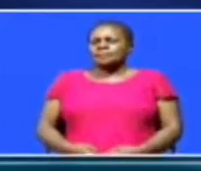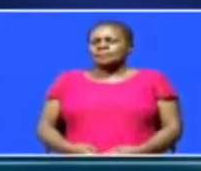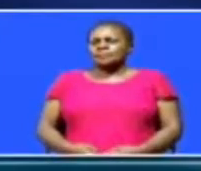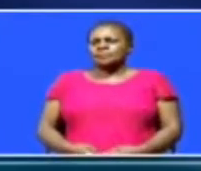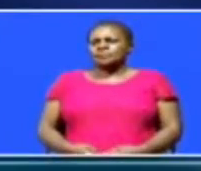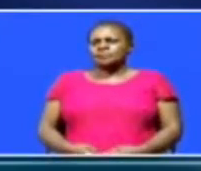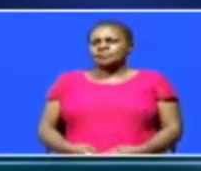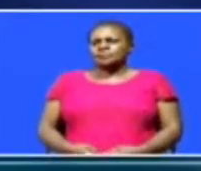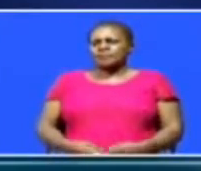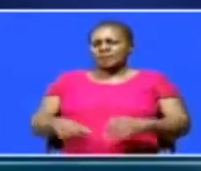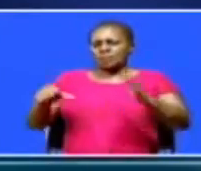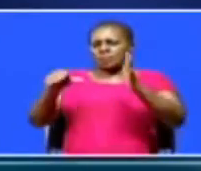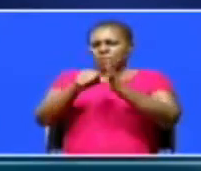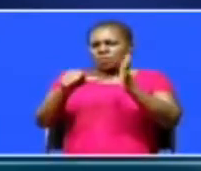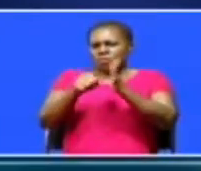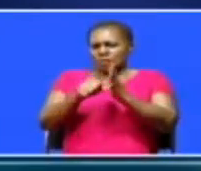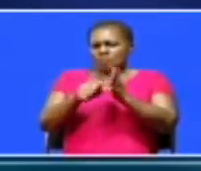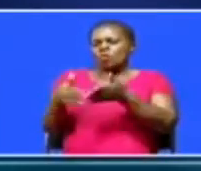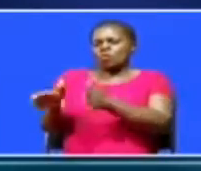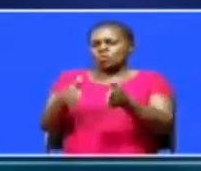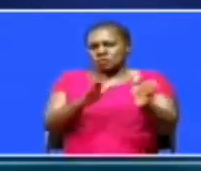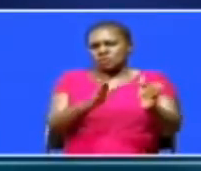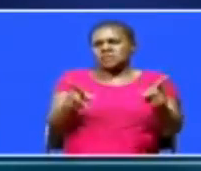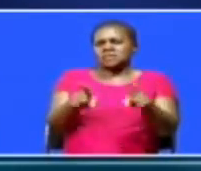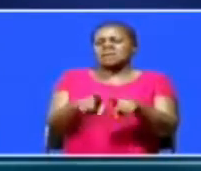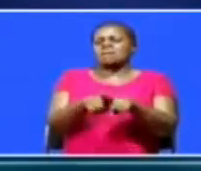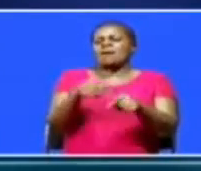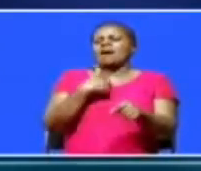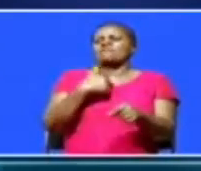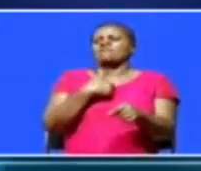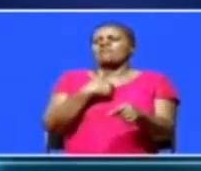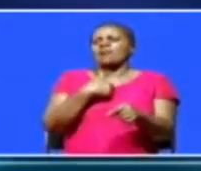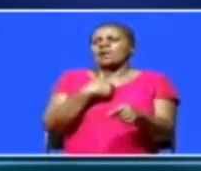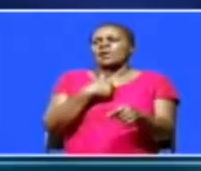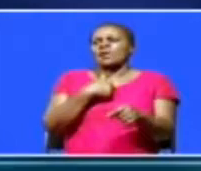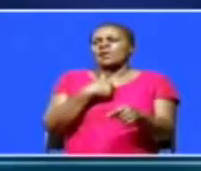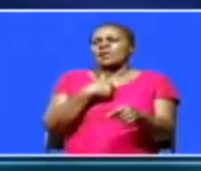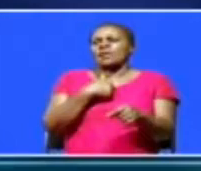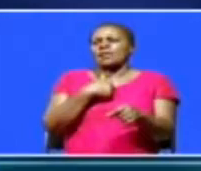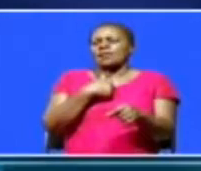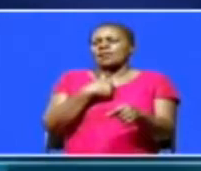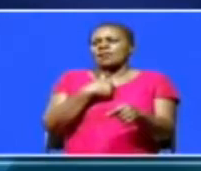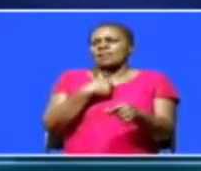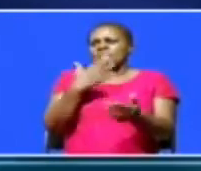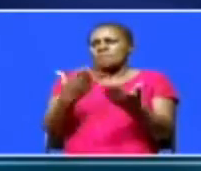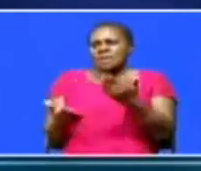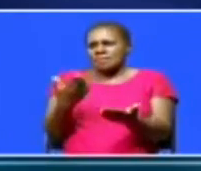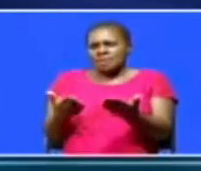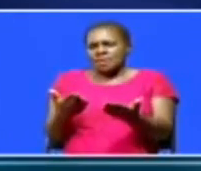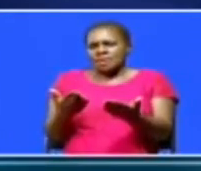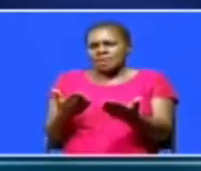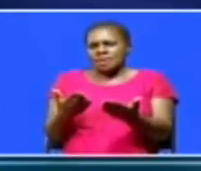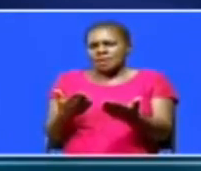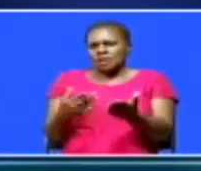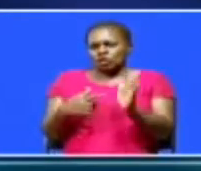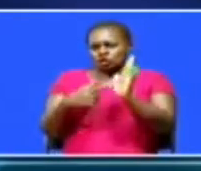Where cometh a crisis beckons an opportunity, or so they say. An old adage, perhaps best depicted